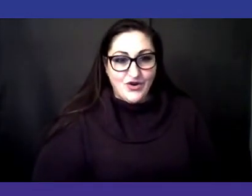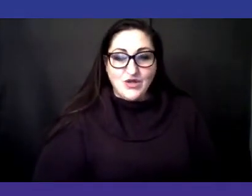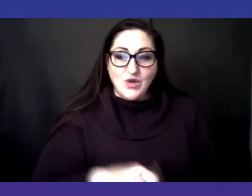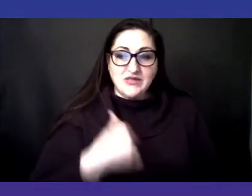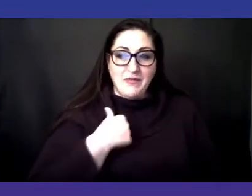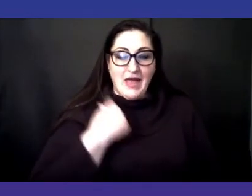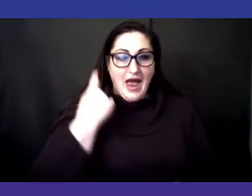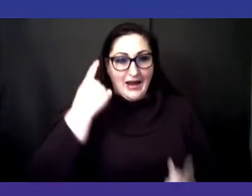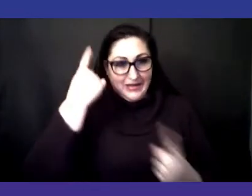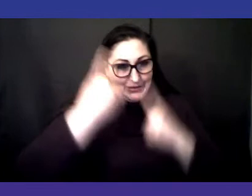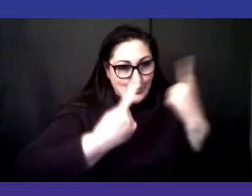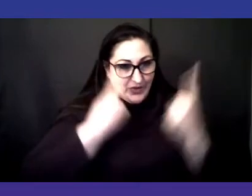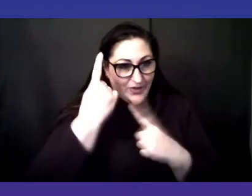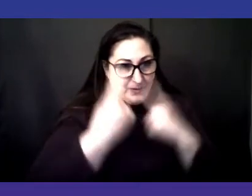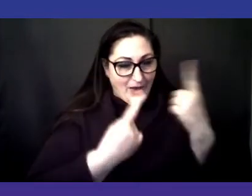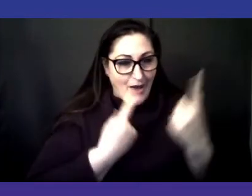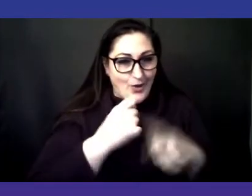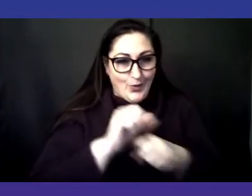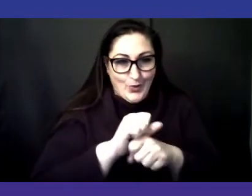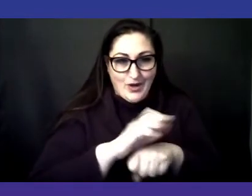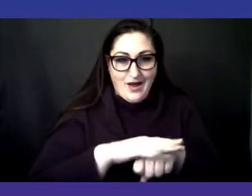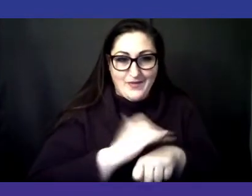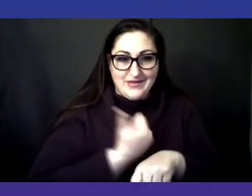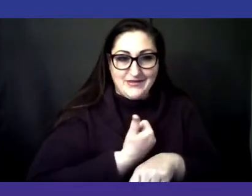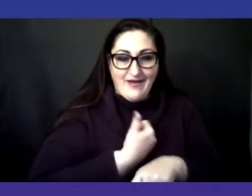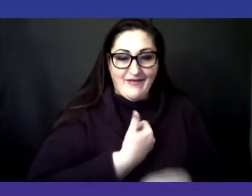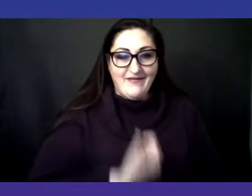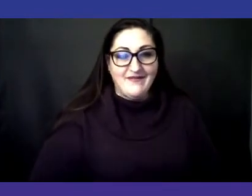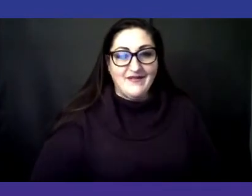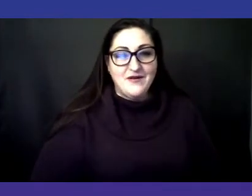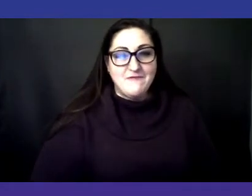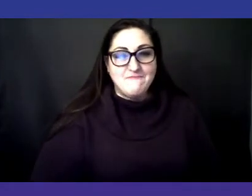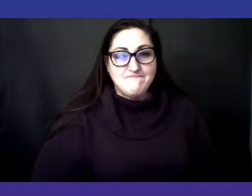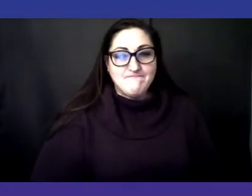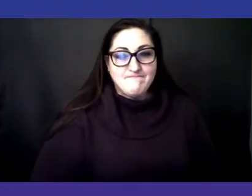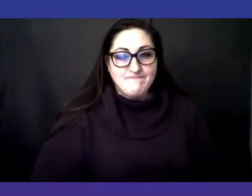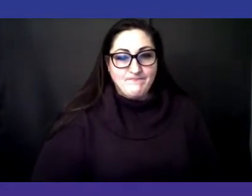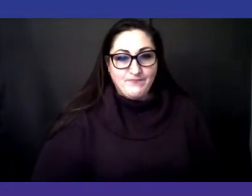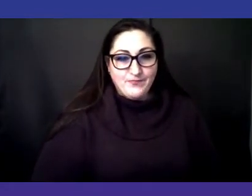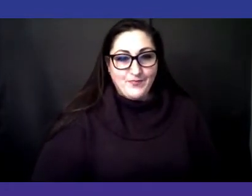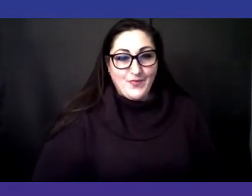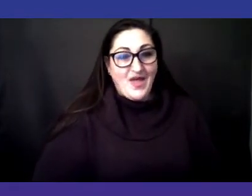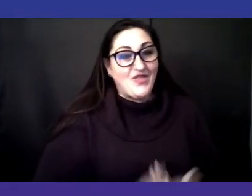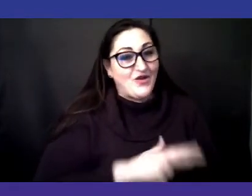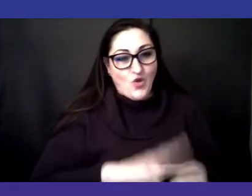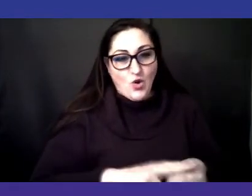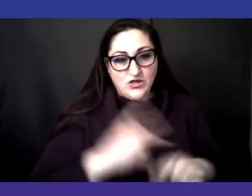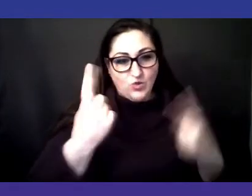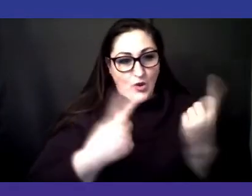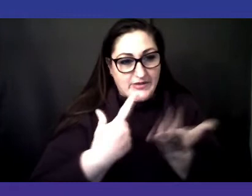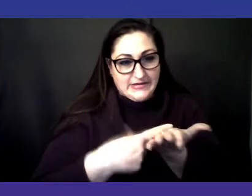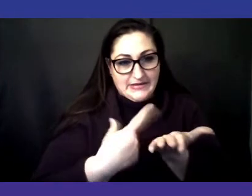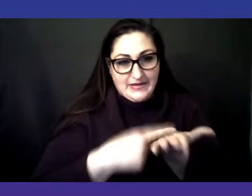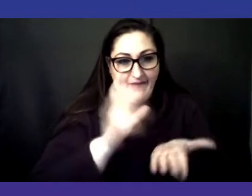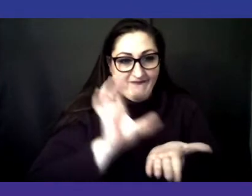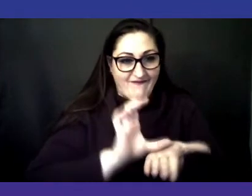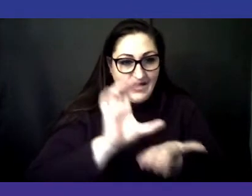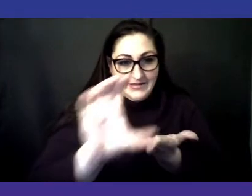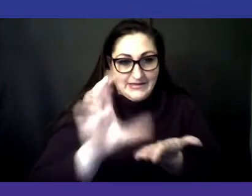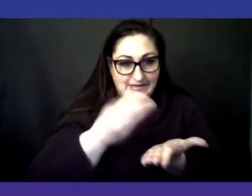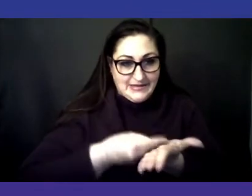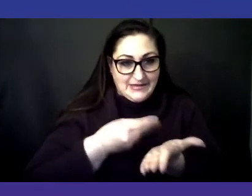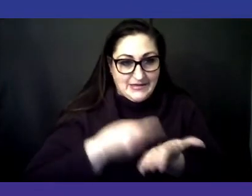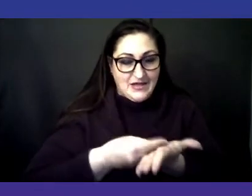on. And then another thing, just talking about funding, right? How organizations are funded. A lot of times the work